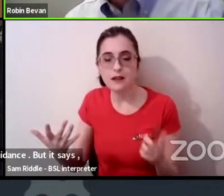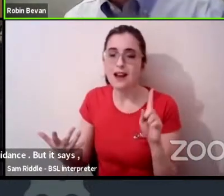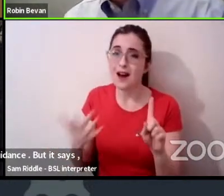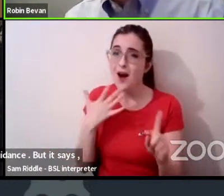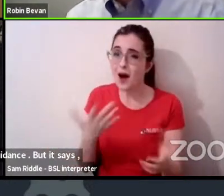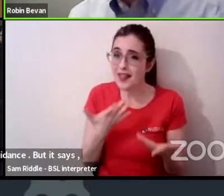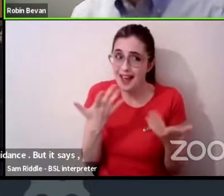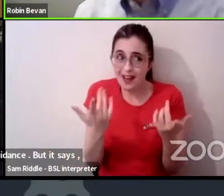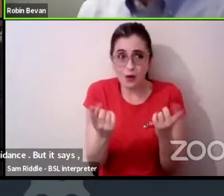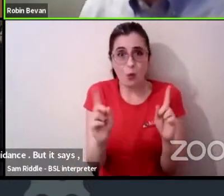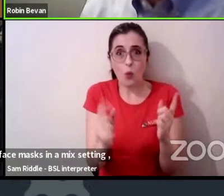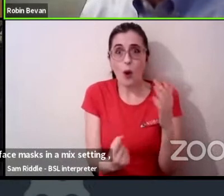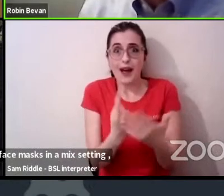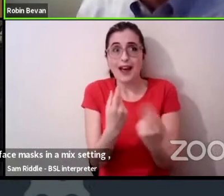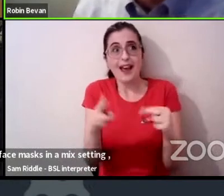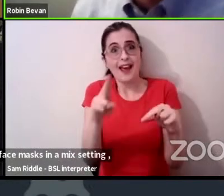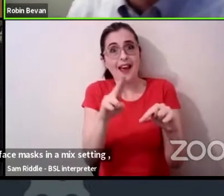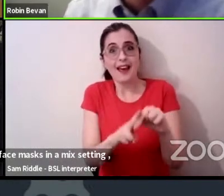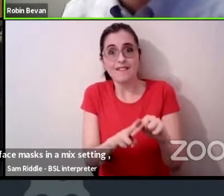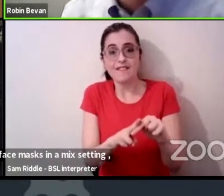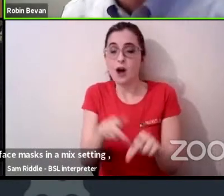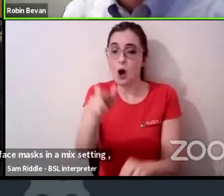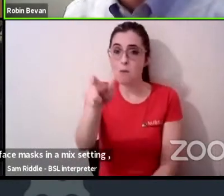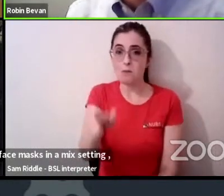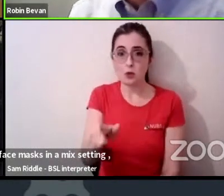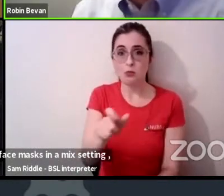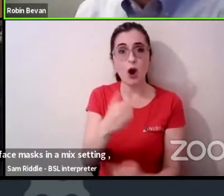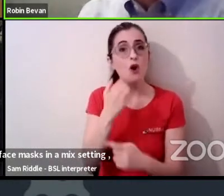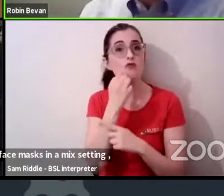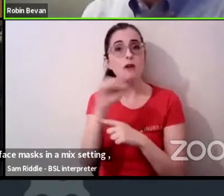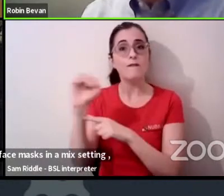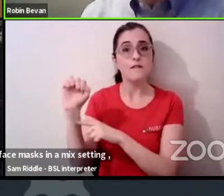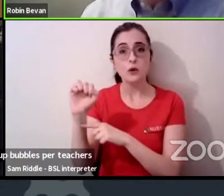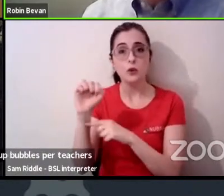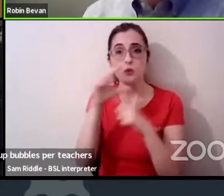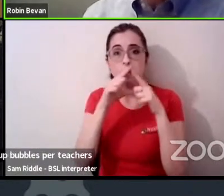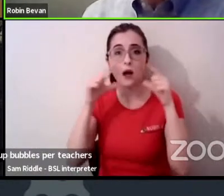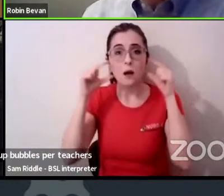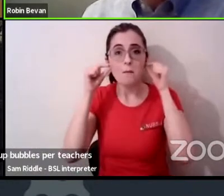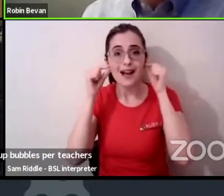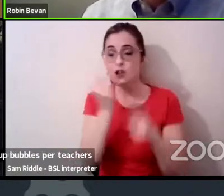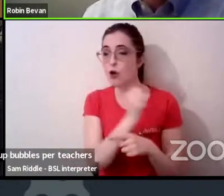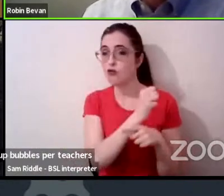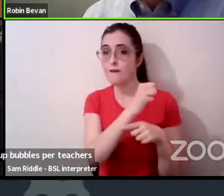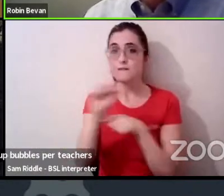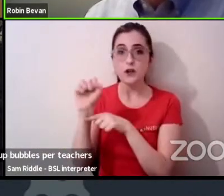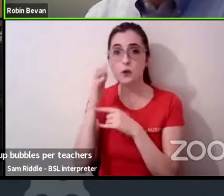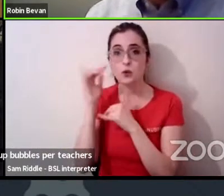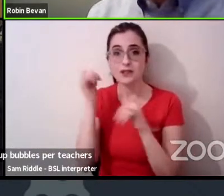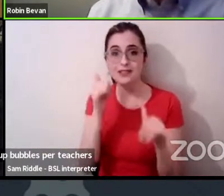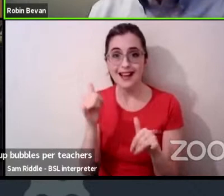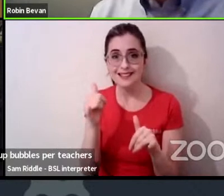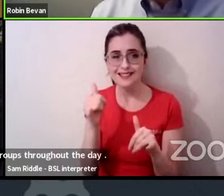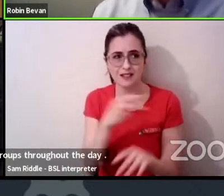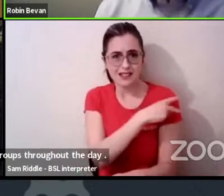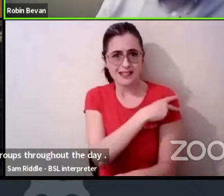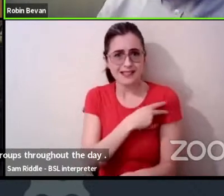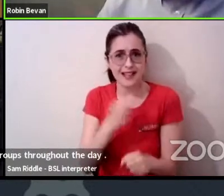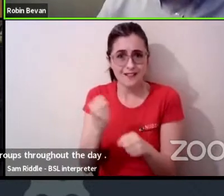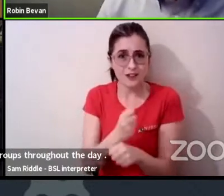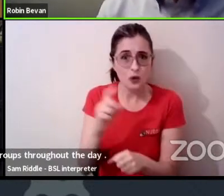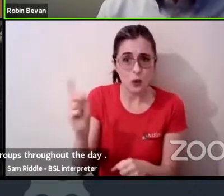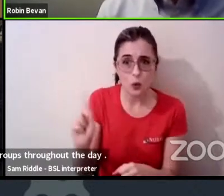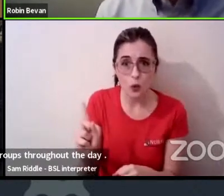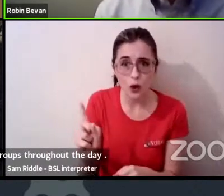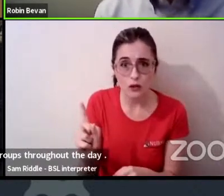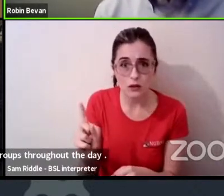wear a mask or do an LFT? What steps should staff take in these instances? So that's about the recommendation